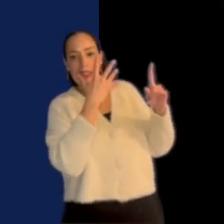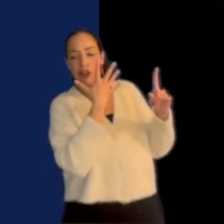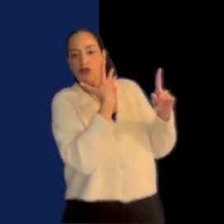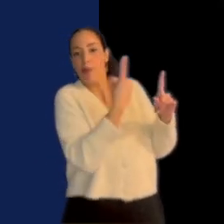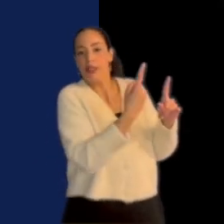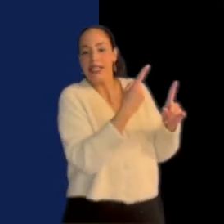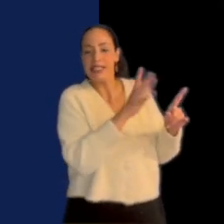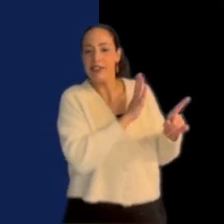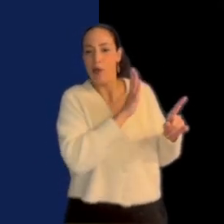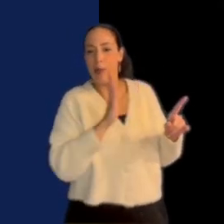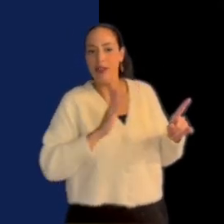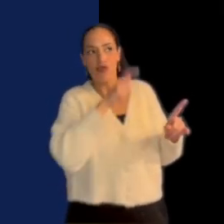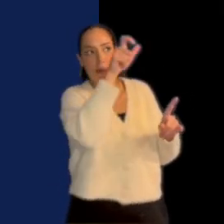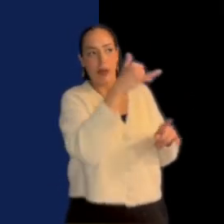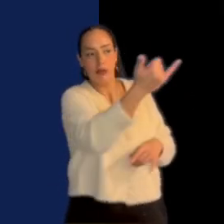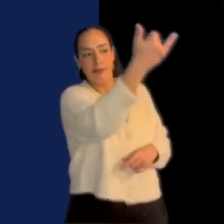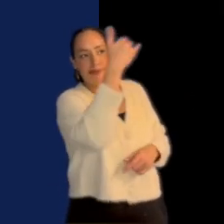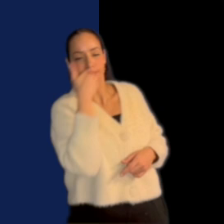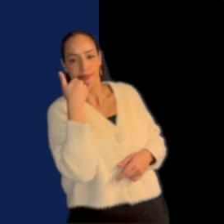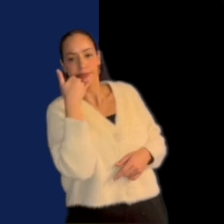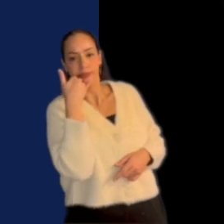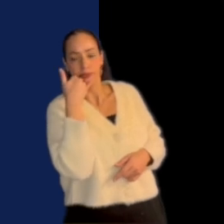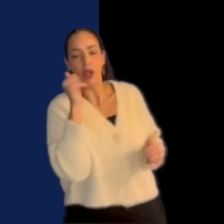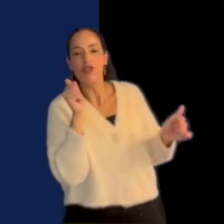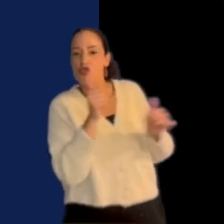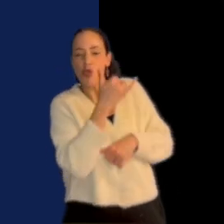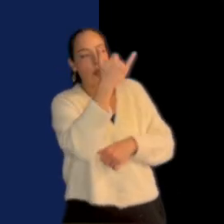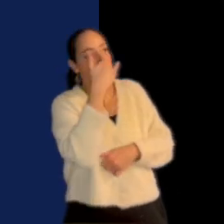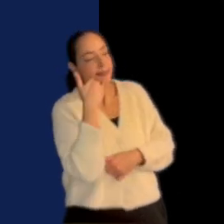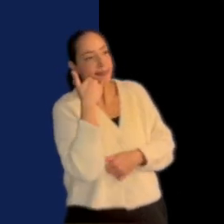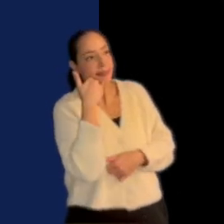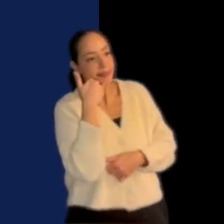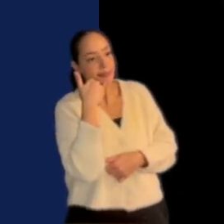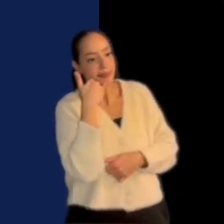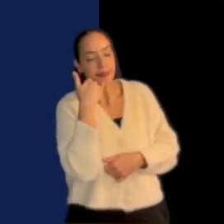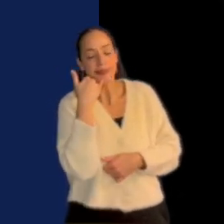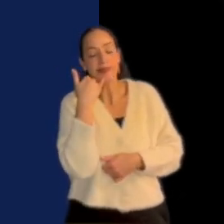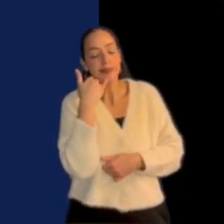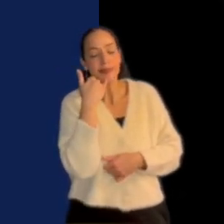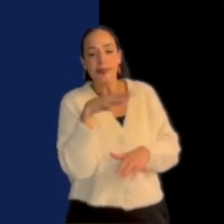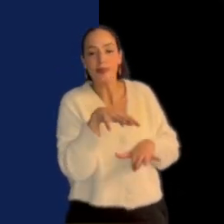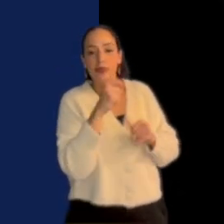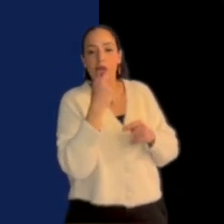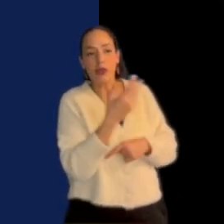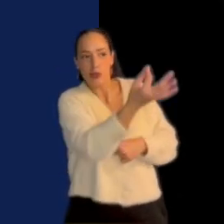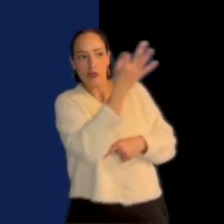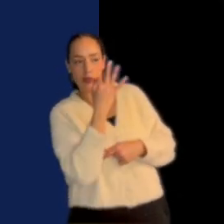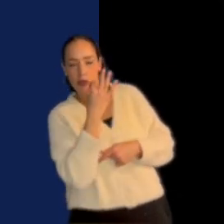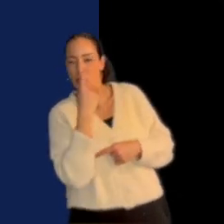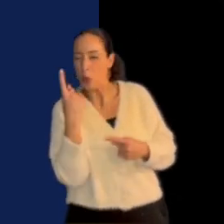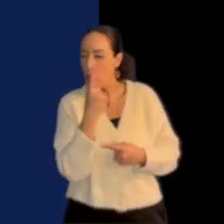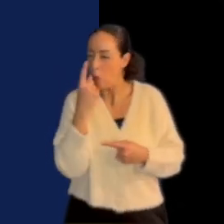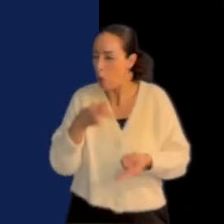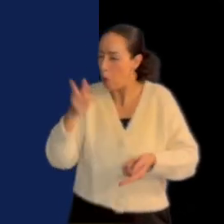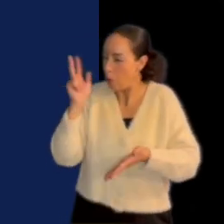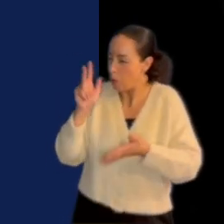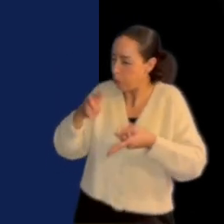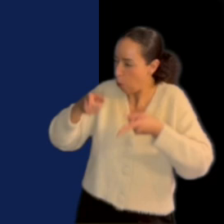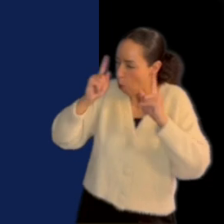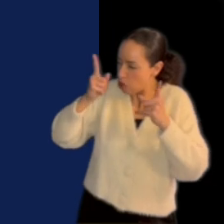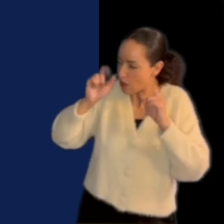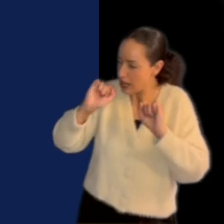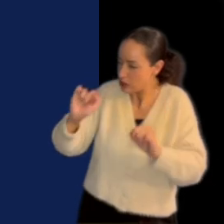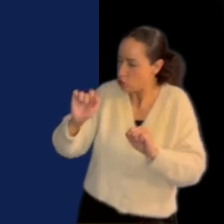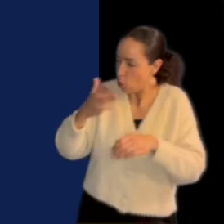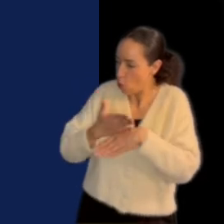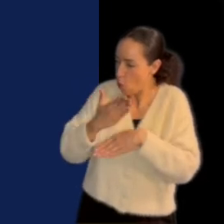The call was relatively brief. It started with a request to know who'd authorised my work with bereaved military families and ended with an admonishment